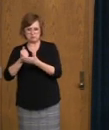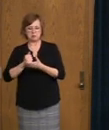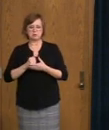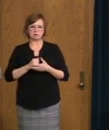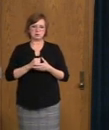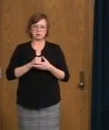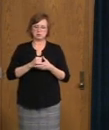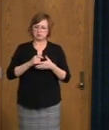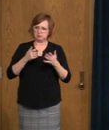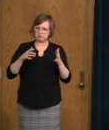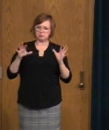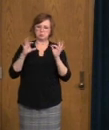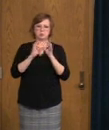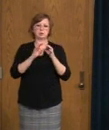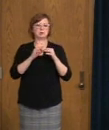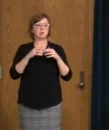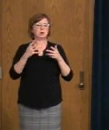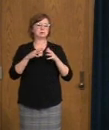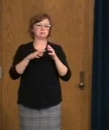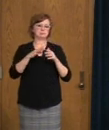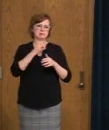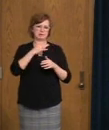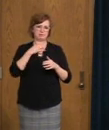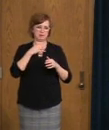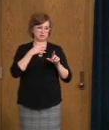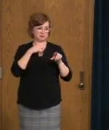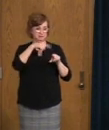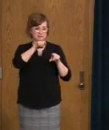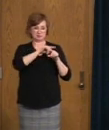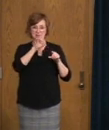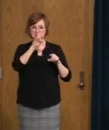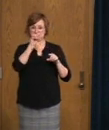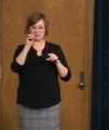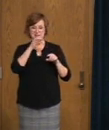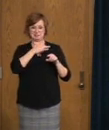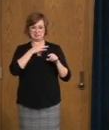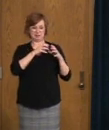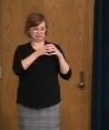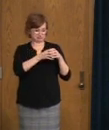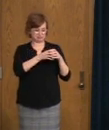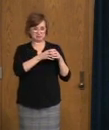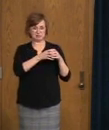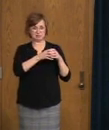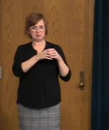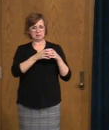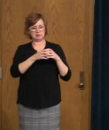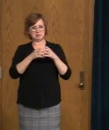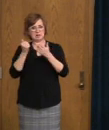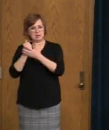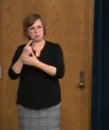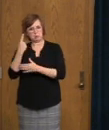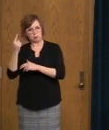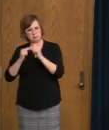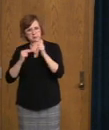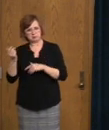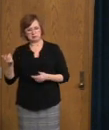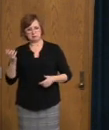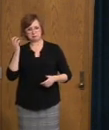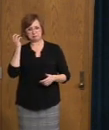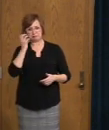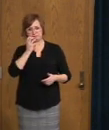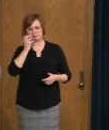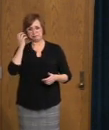context, if we look at 70 staff just to support one facility in extended care Parkside, and then